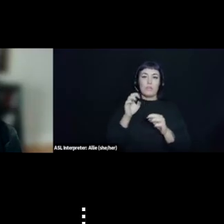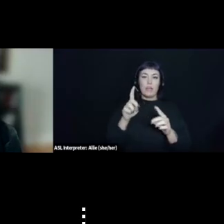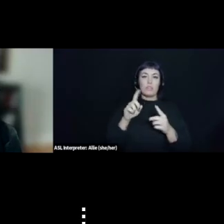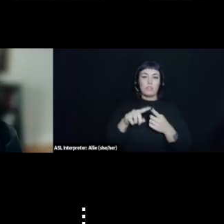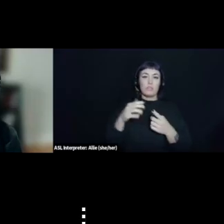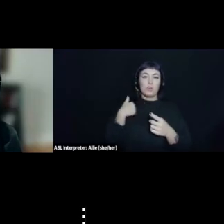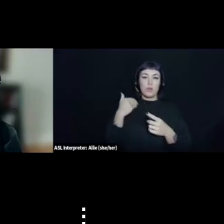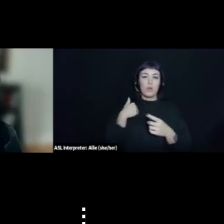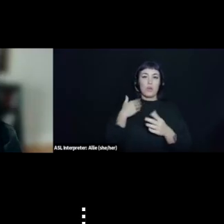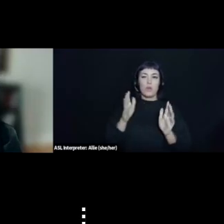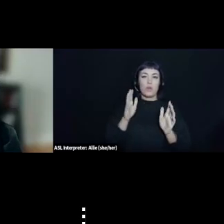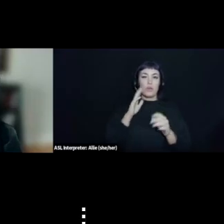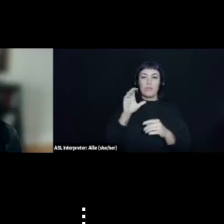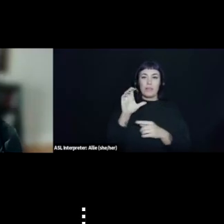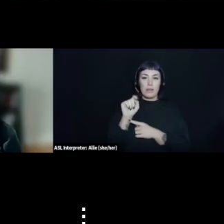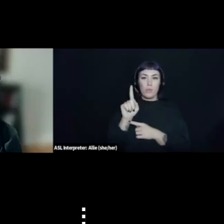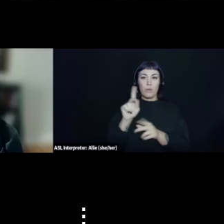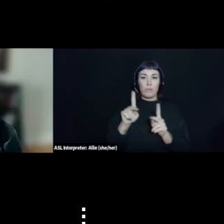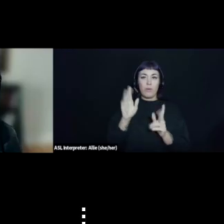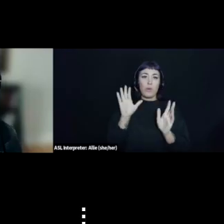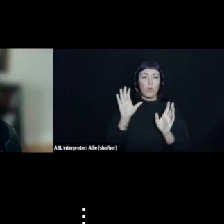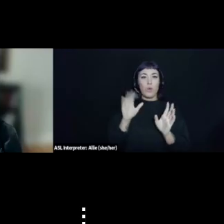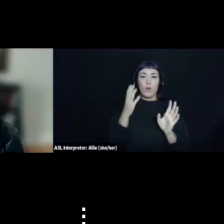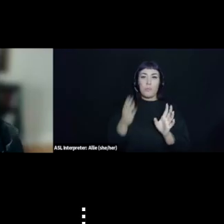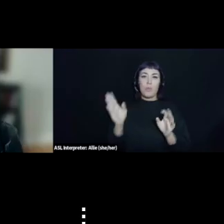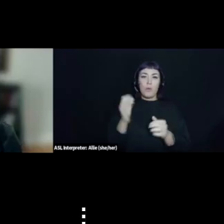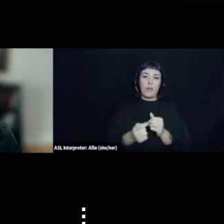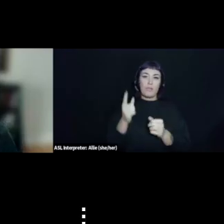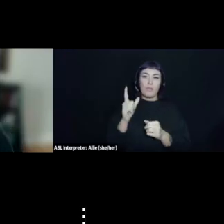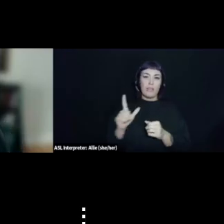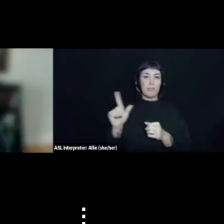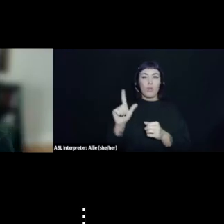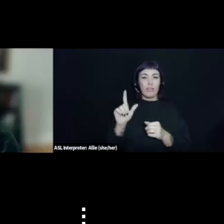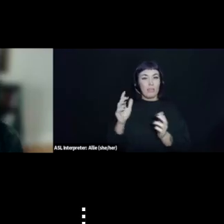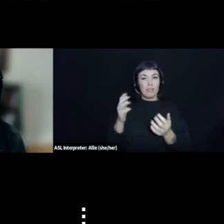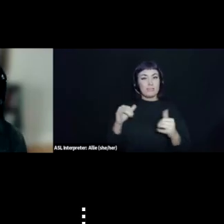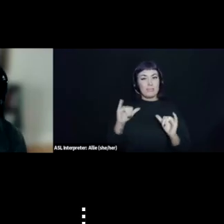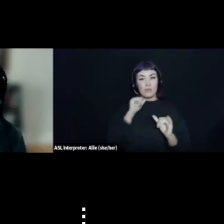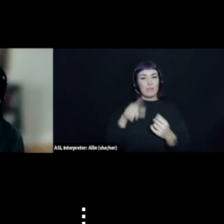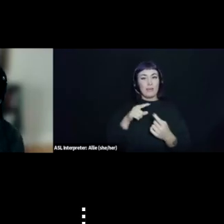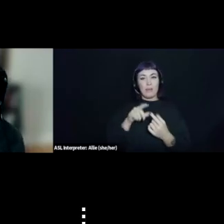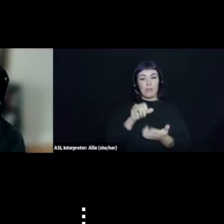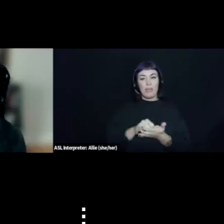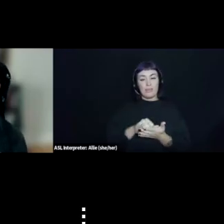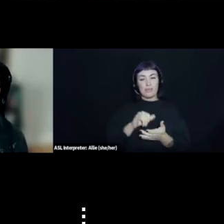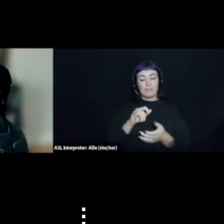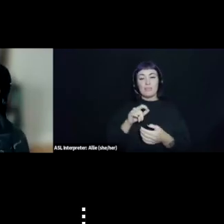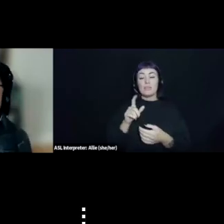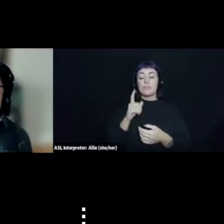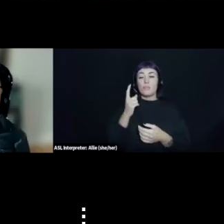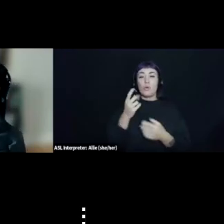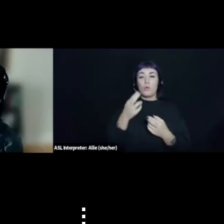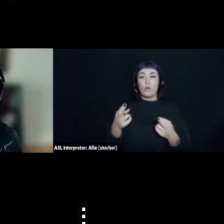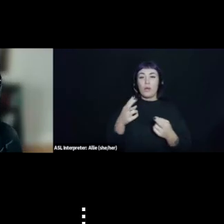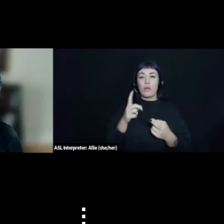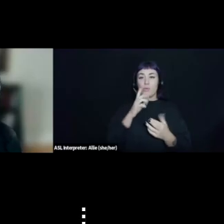God, what a nightmare. Even in Connecticut where people are like, oh, it's so blue and everyone's liberal, like, not about that. But one resource I